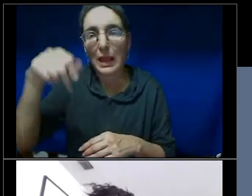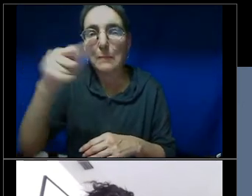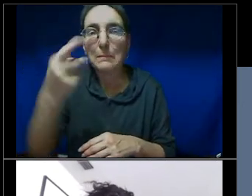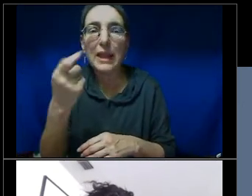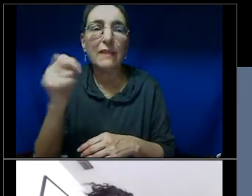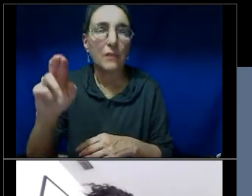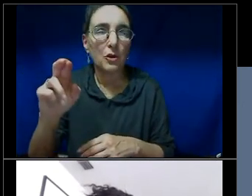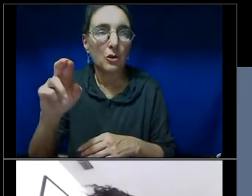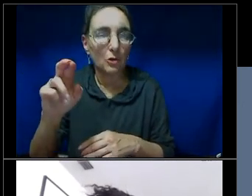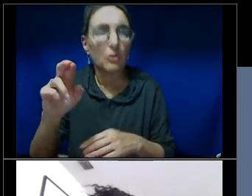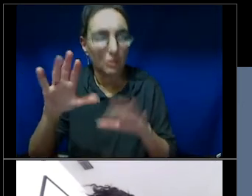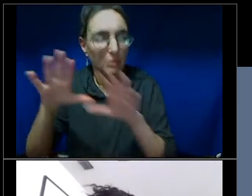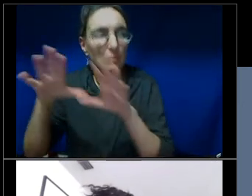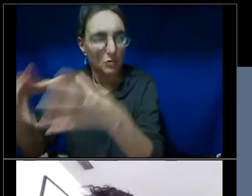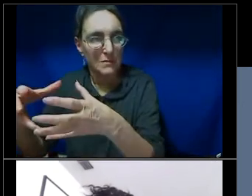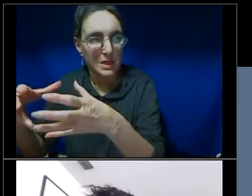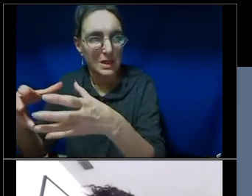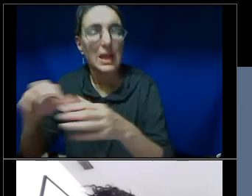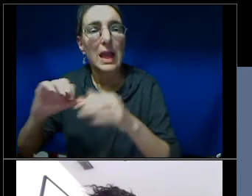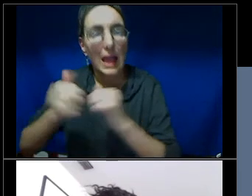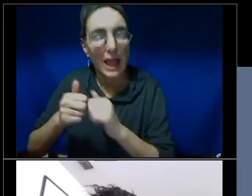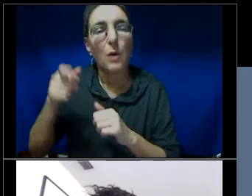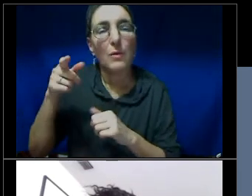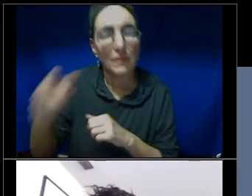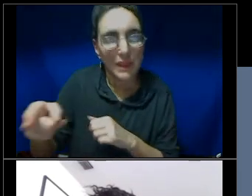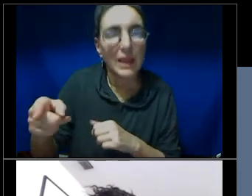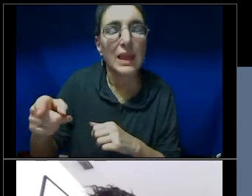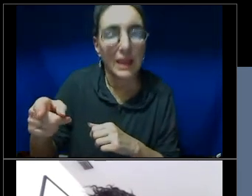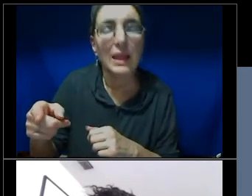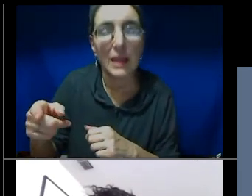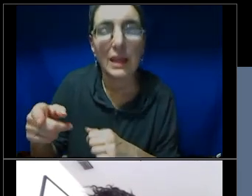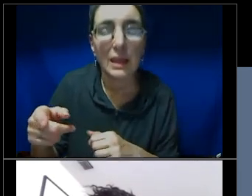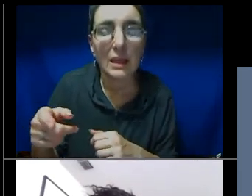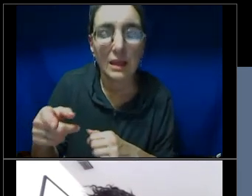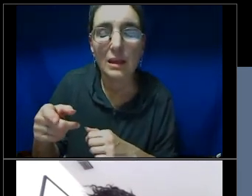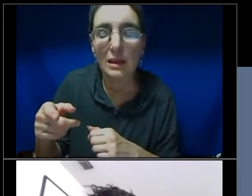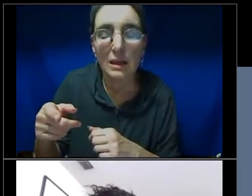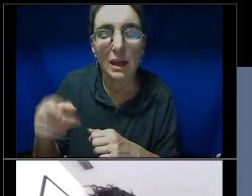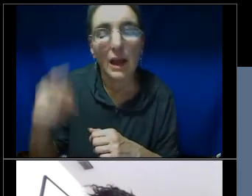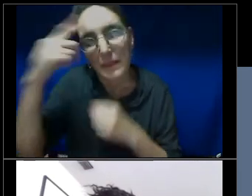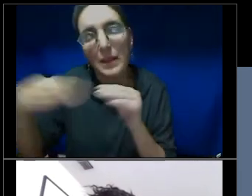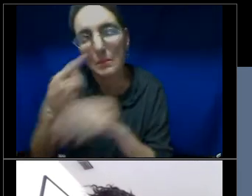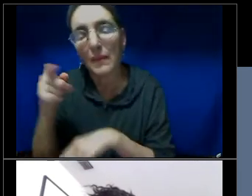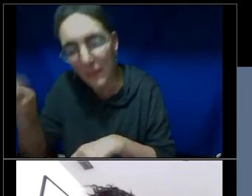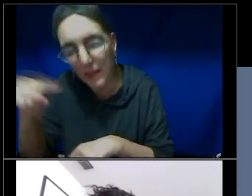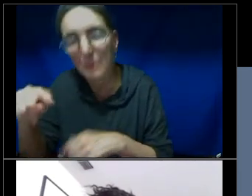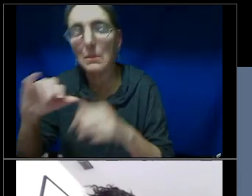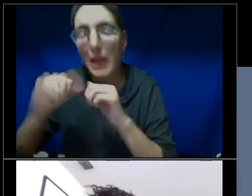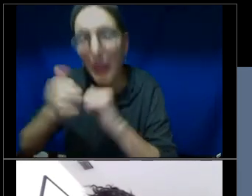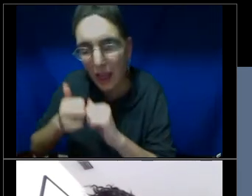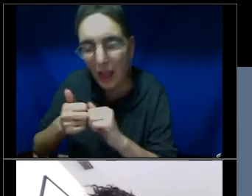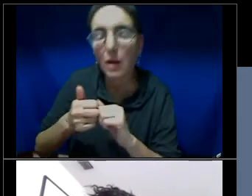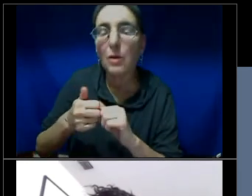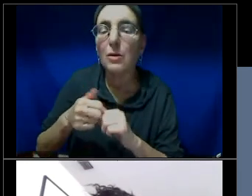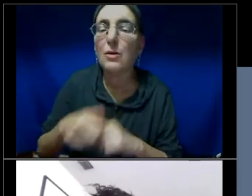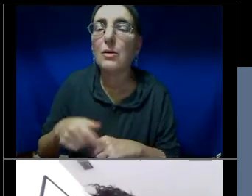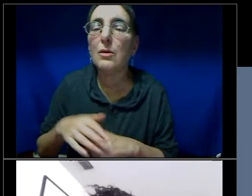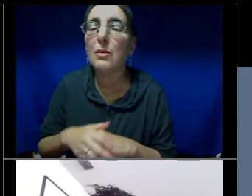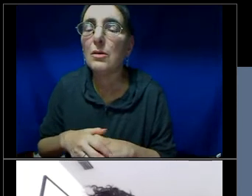ways that they have. So I just want to thank first all those leaders too, because I'm thinking about them, and I'm thinking about the way in which actually nonprofits and a lot of